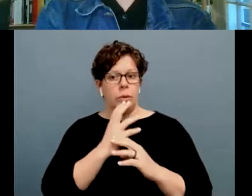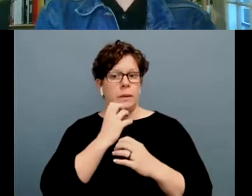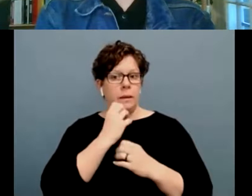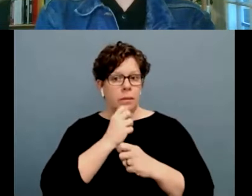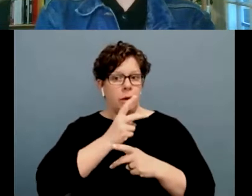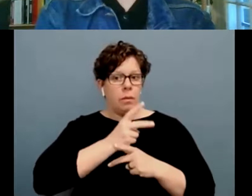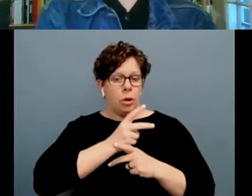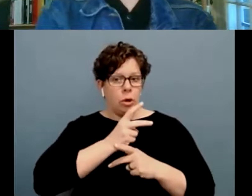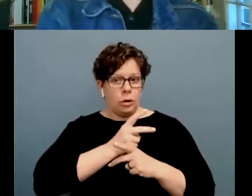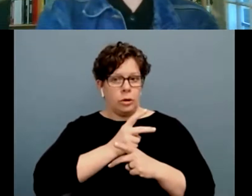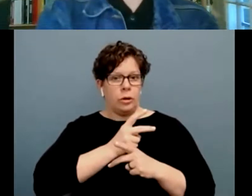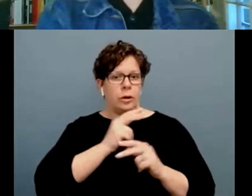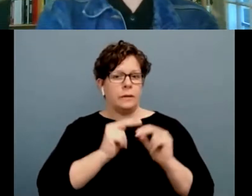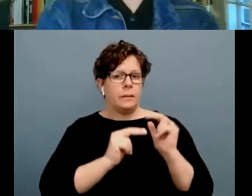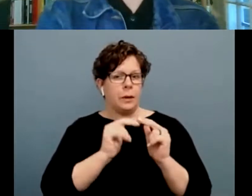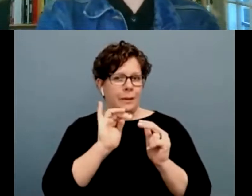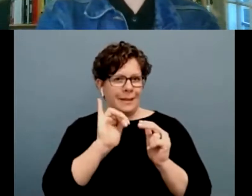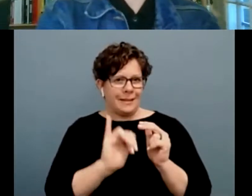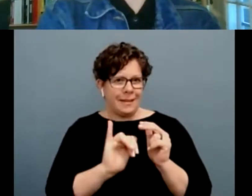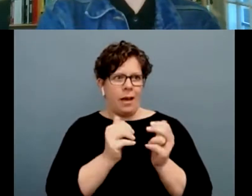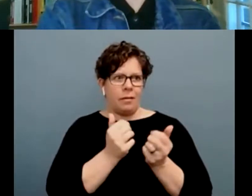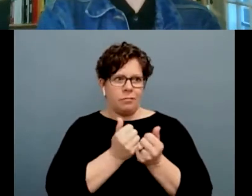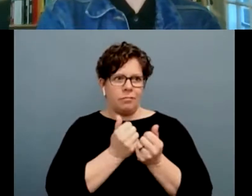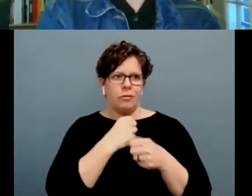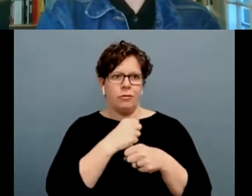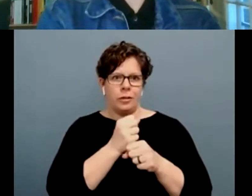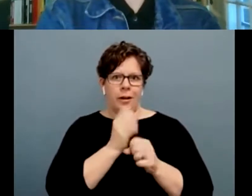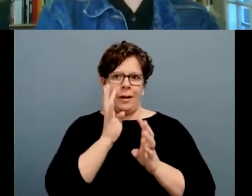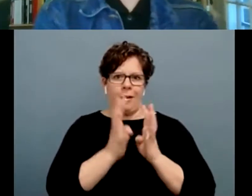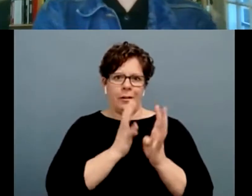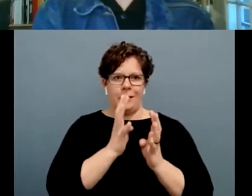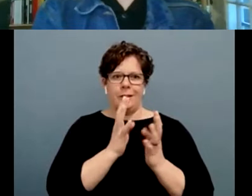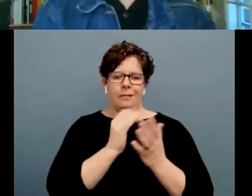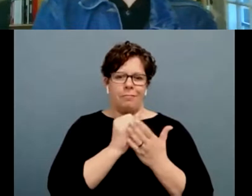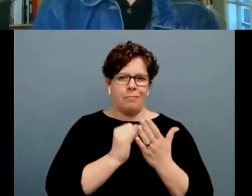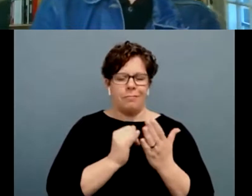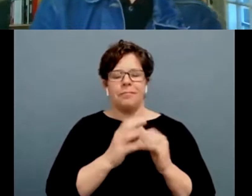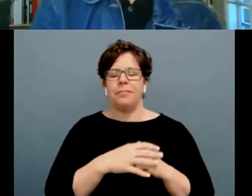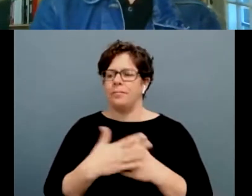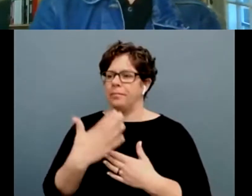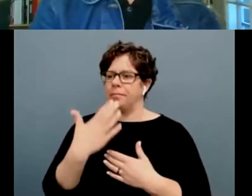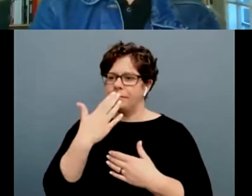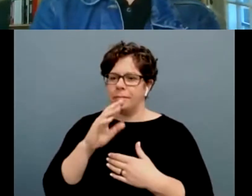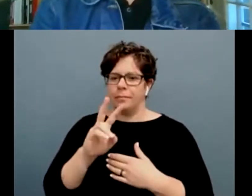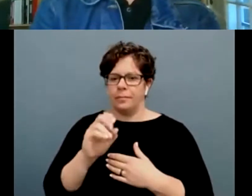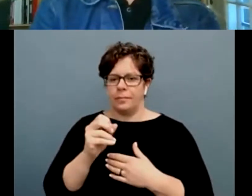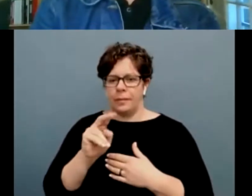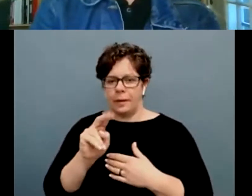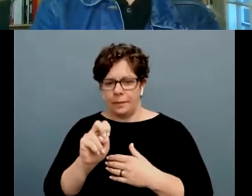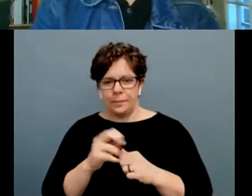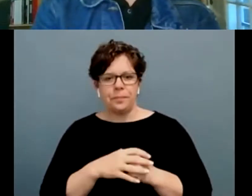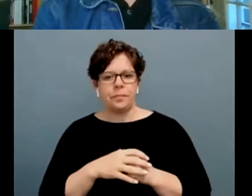artistic creativity. So stay tuned. Thanks, Valerie. Another question for